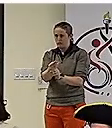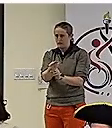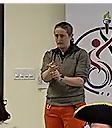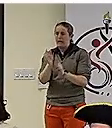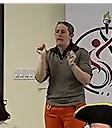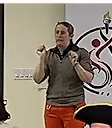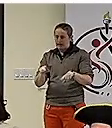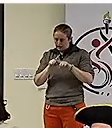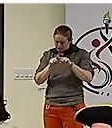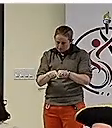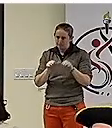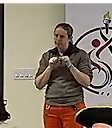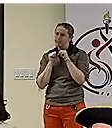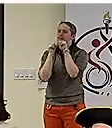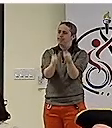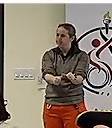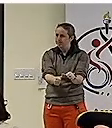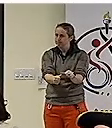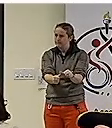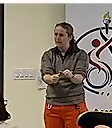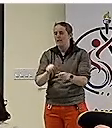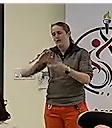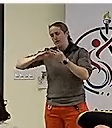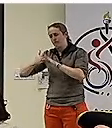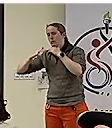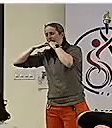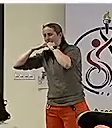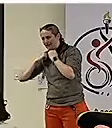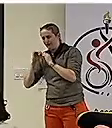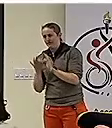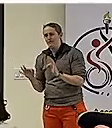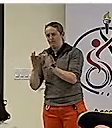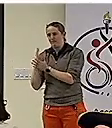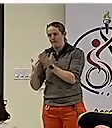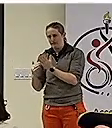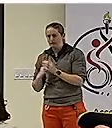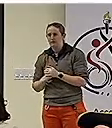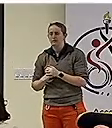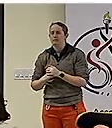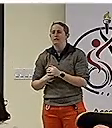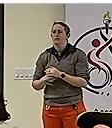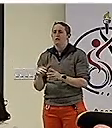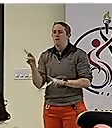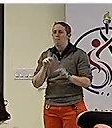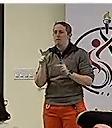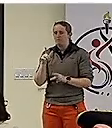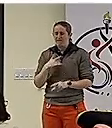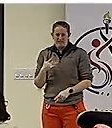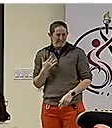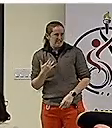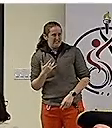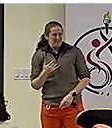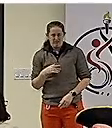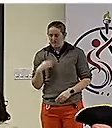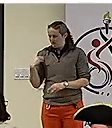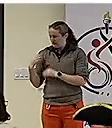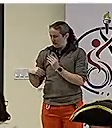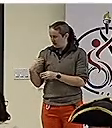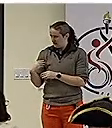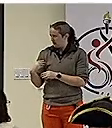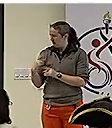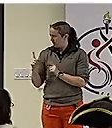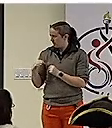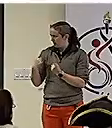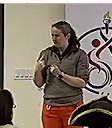care. This approach has strengthened trust and engagement among students who may otherwise feel excluded from traditional support systems.